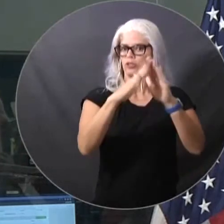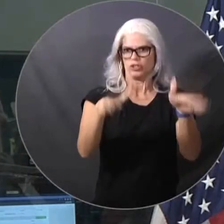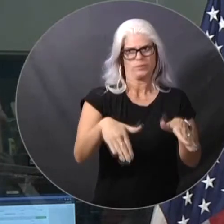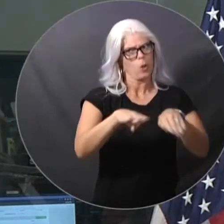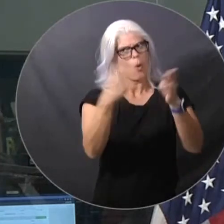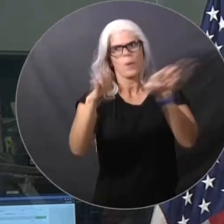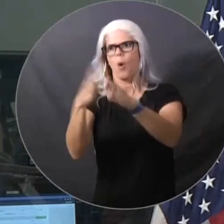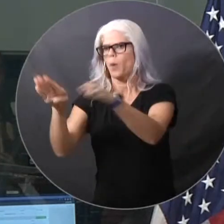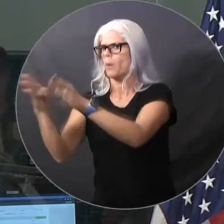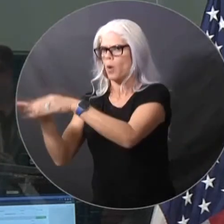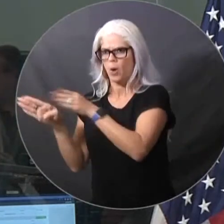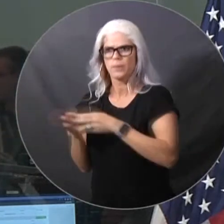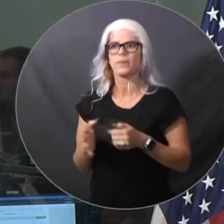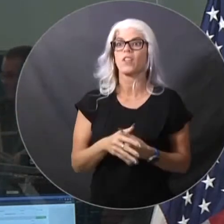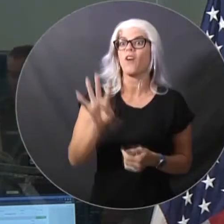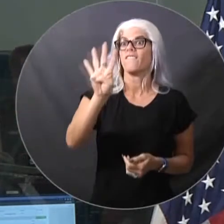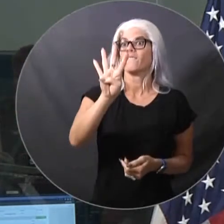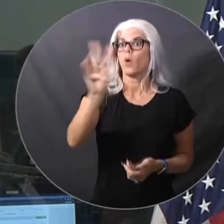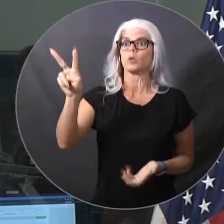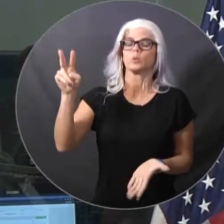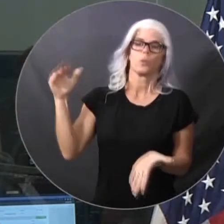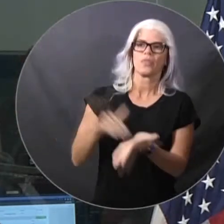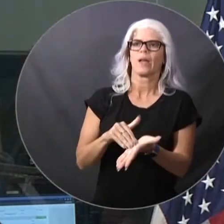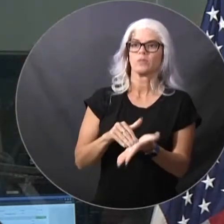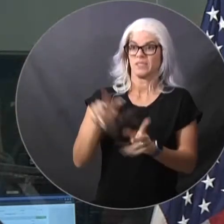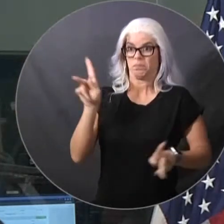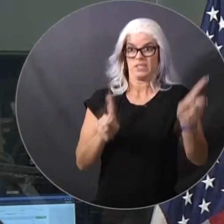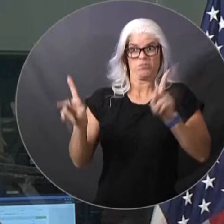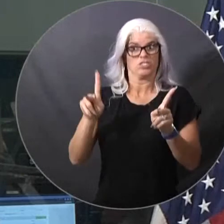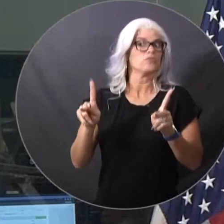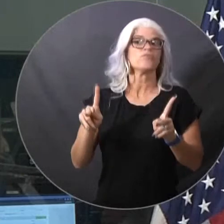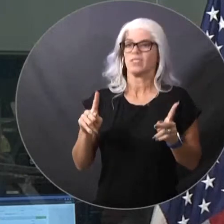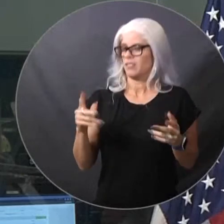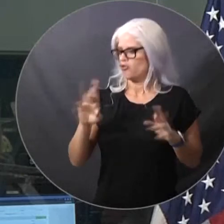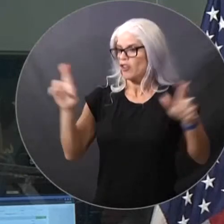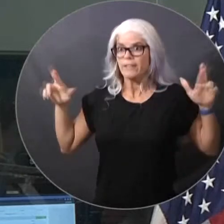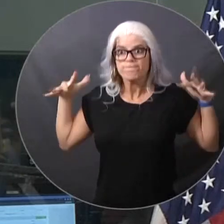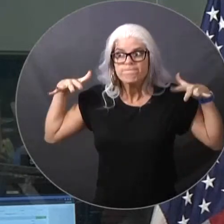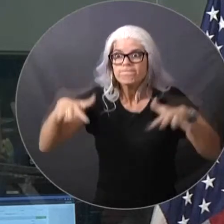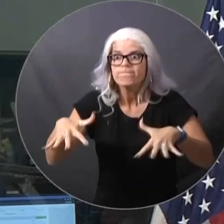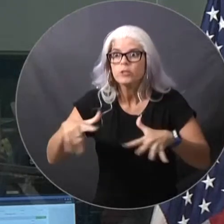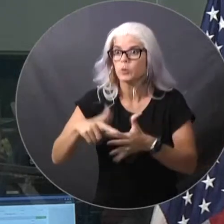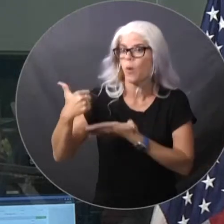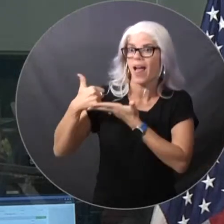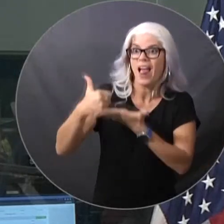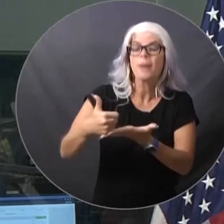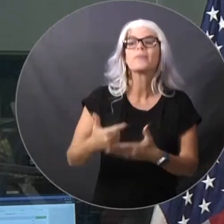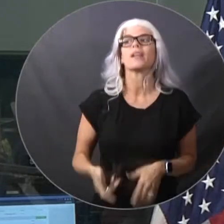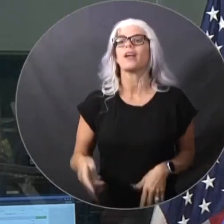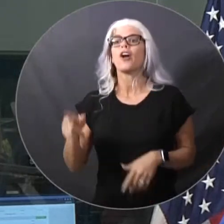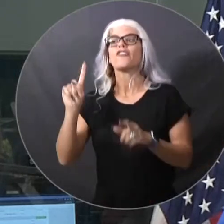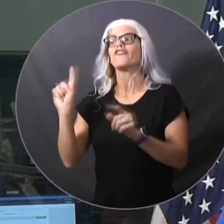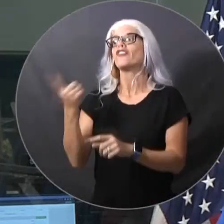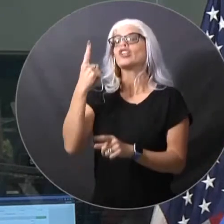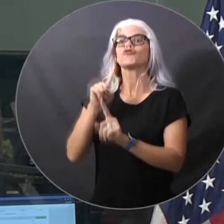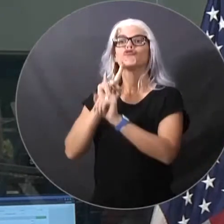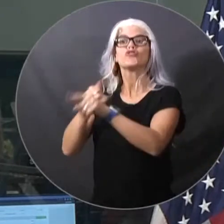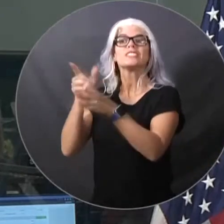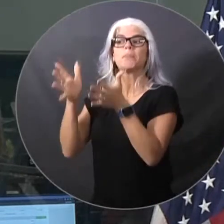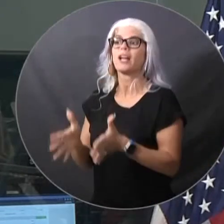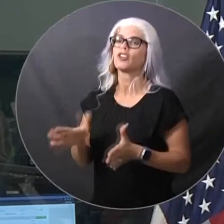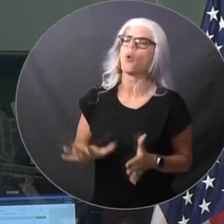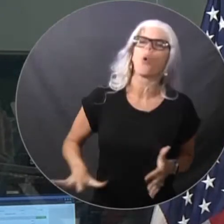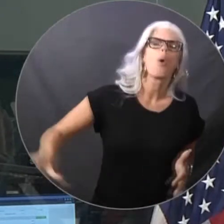42,000 restoration personnel. We literally have, with first responders across the state and additional ones coming in, there's well over